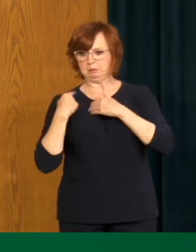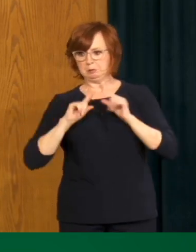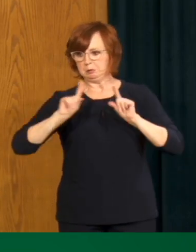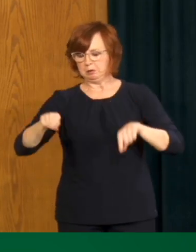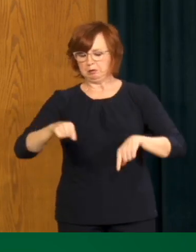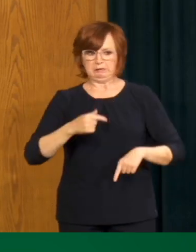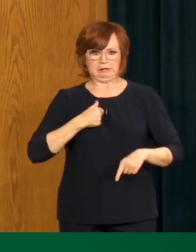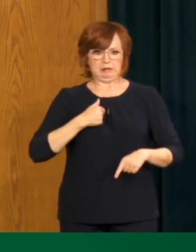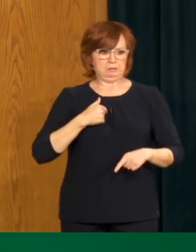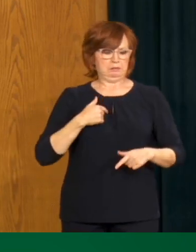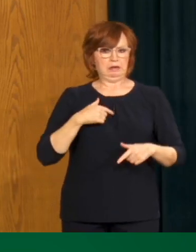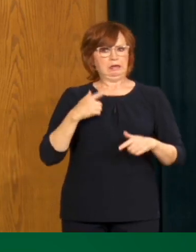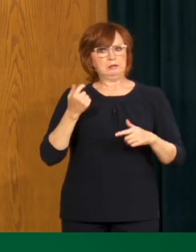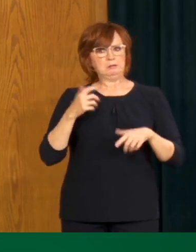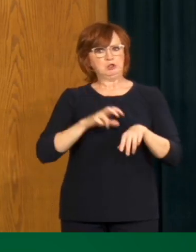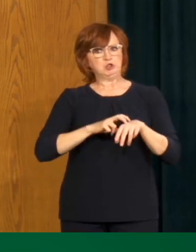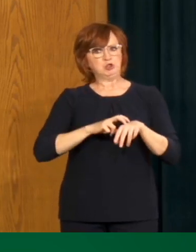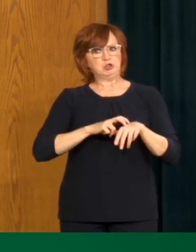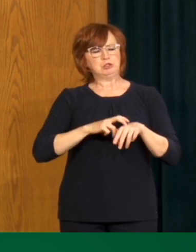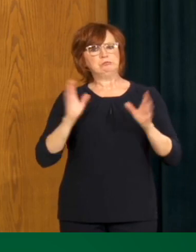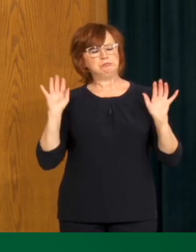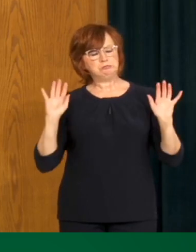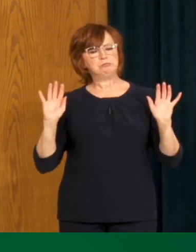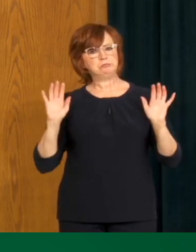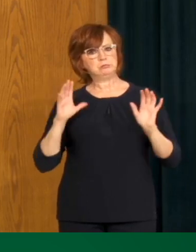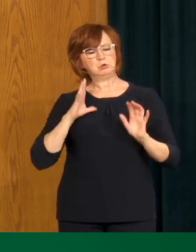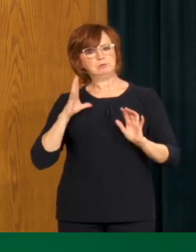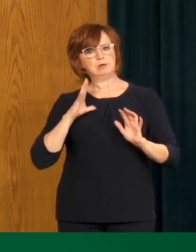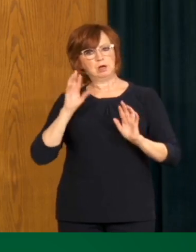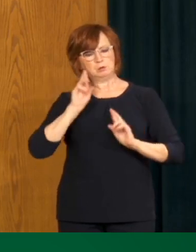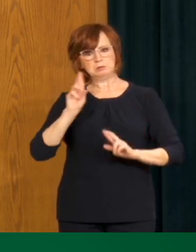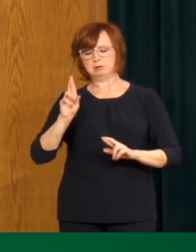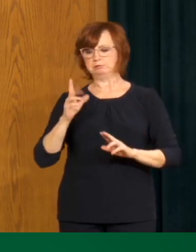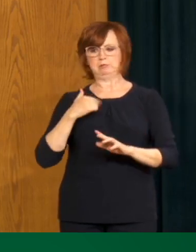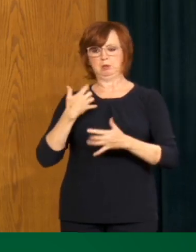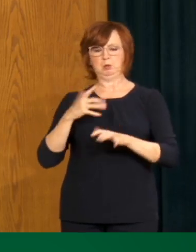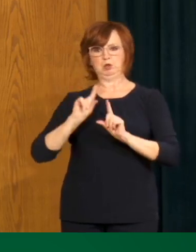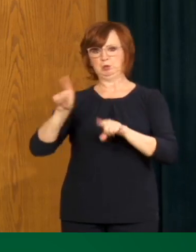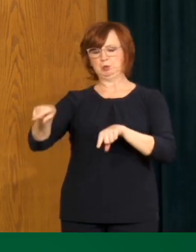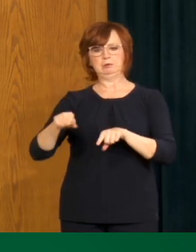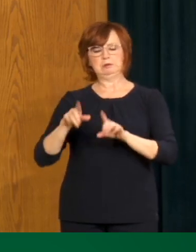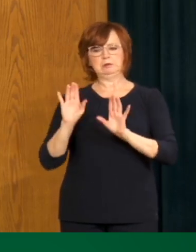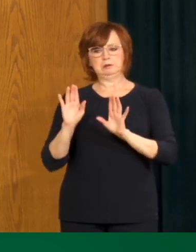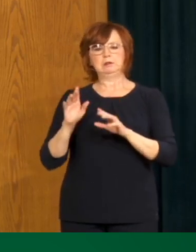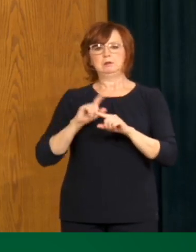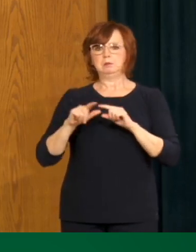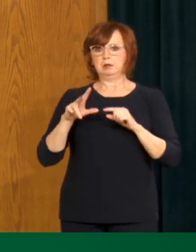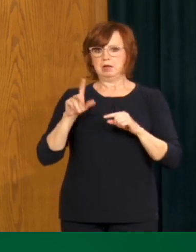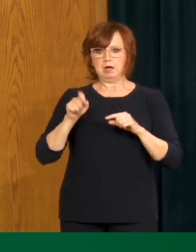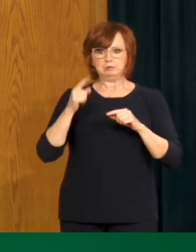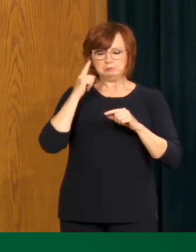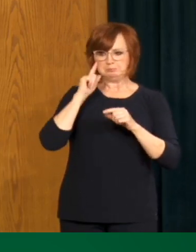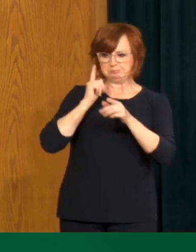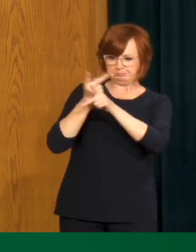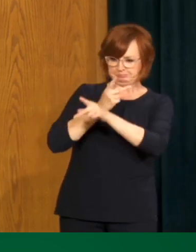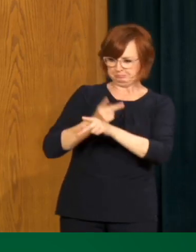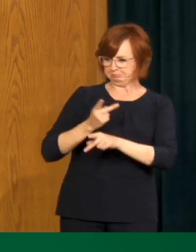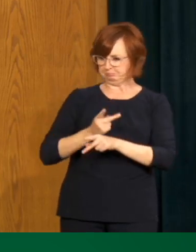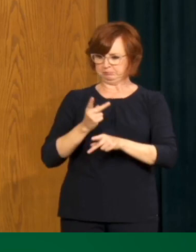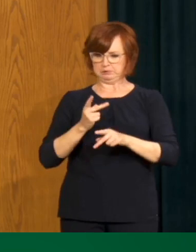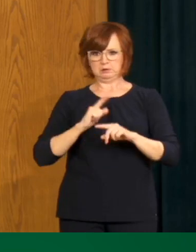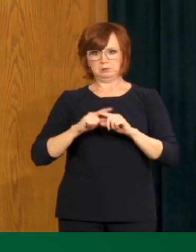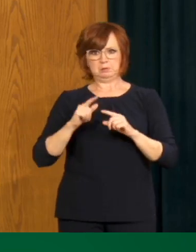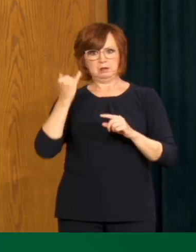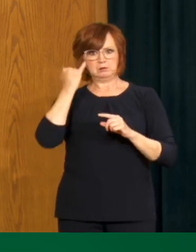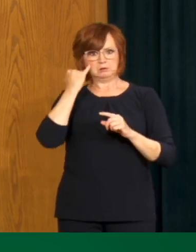or other special event, same principles, outdoors, groups of 30, 2 meters apart between households, and each group of 30 separated by